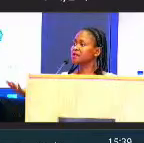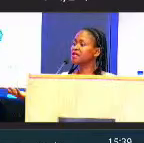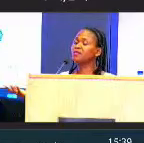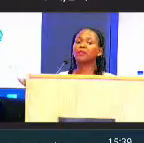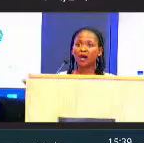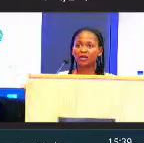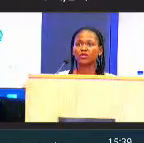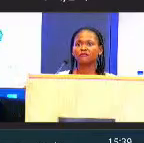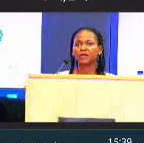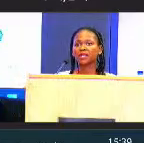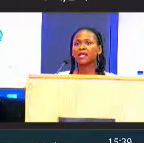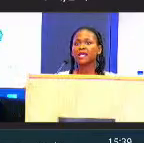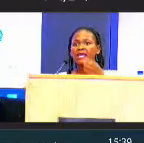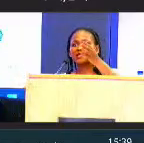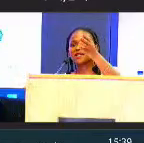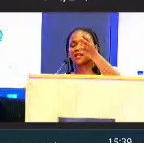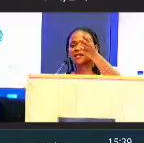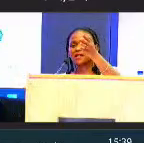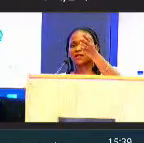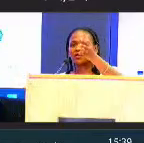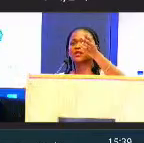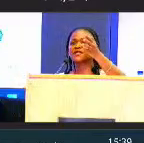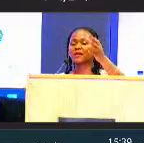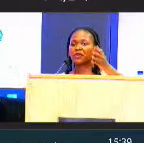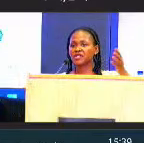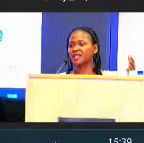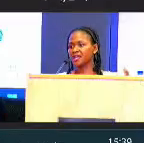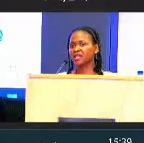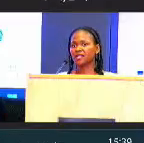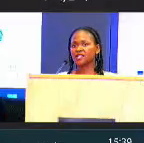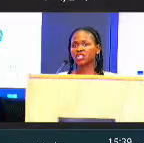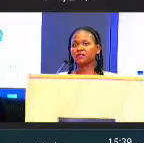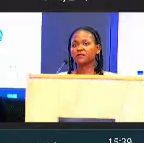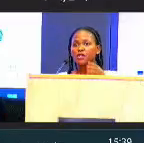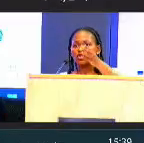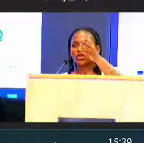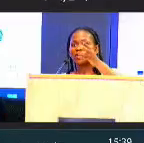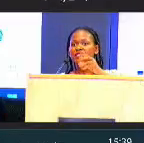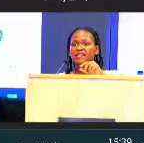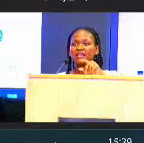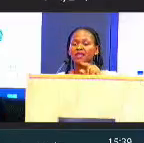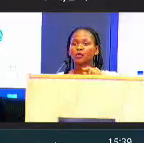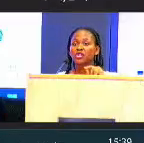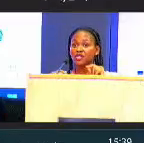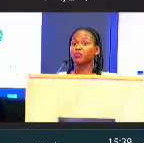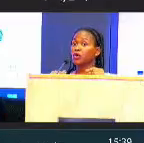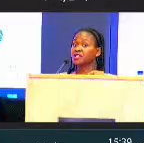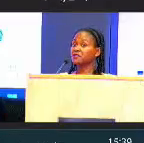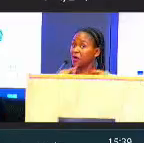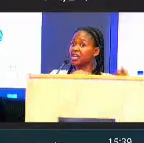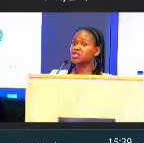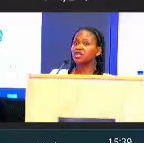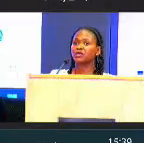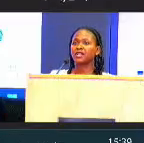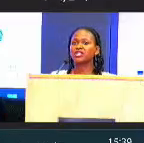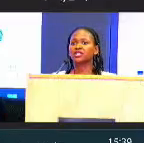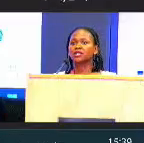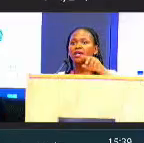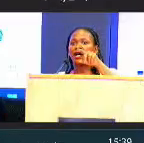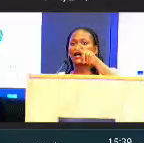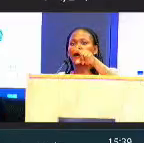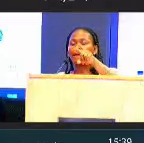that the PBMR would have been, is the thermal temperatures that they can achieve. So you can see there, which is important for hydrogen